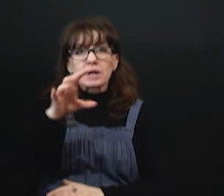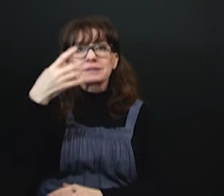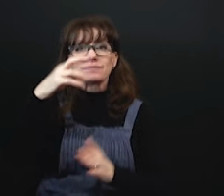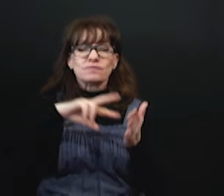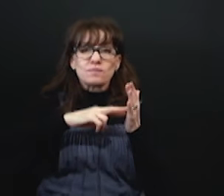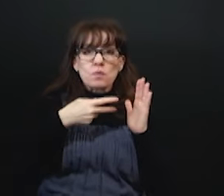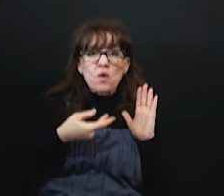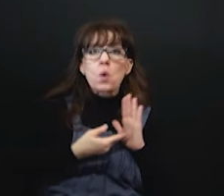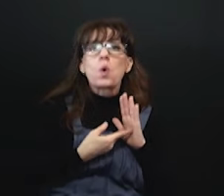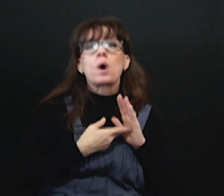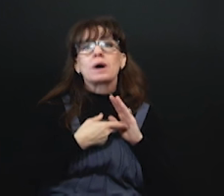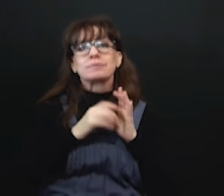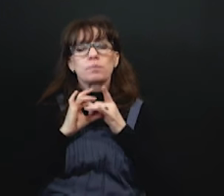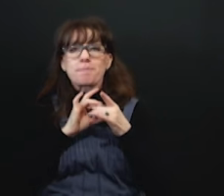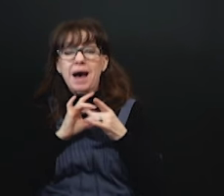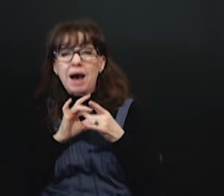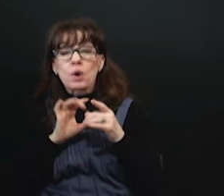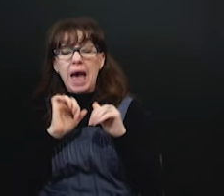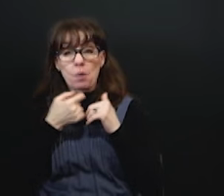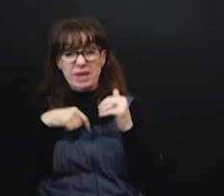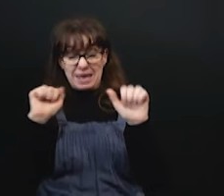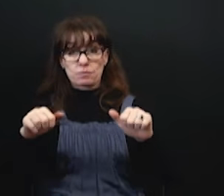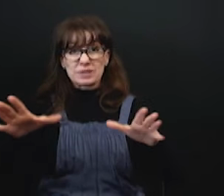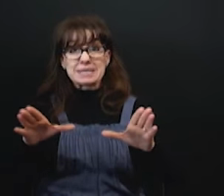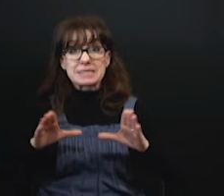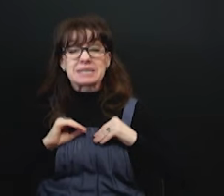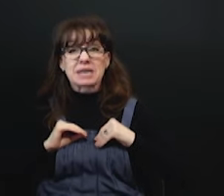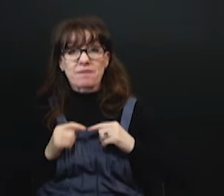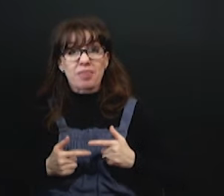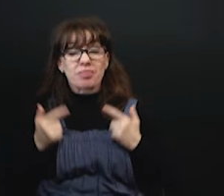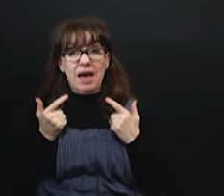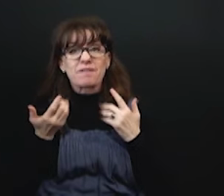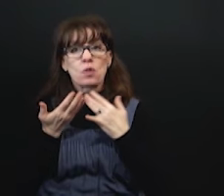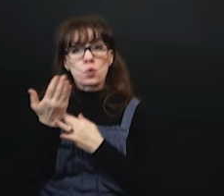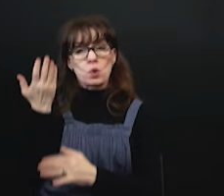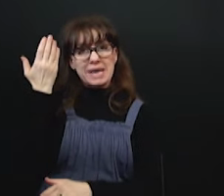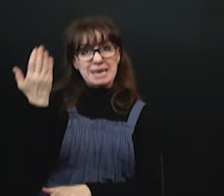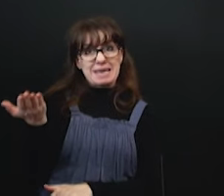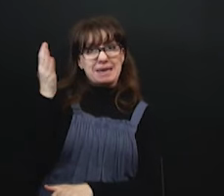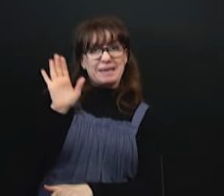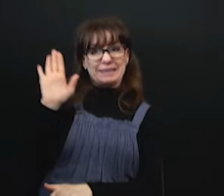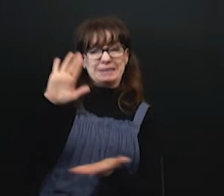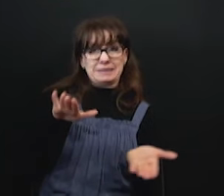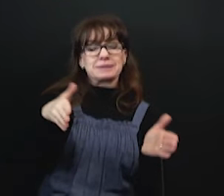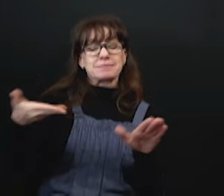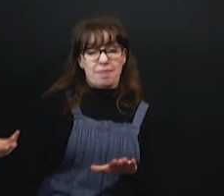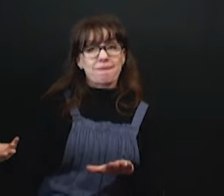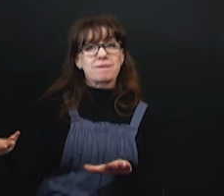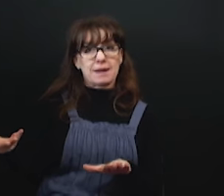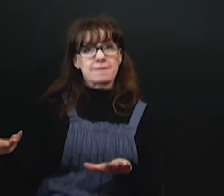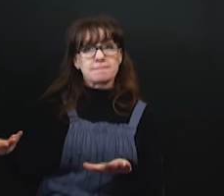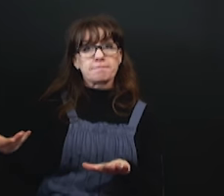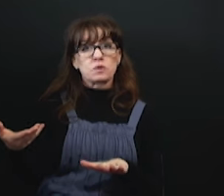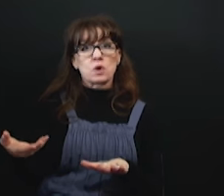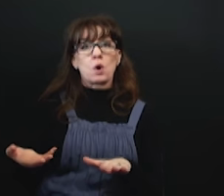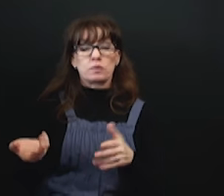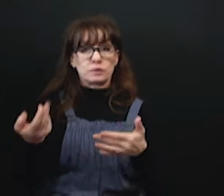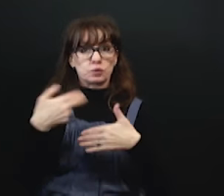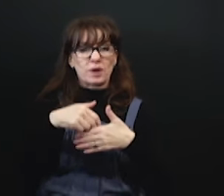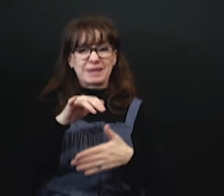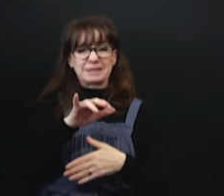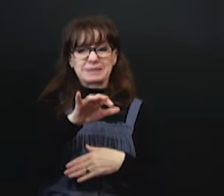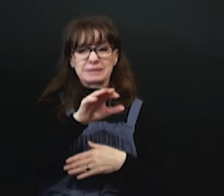what the cross is about, and how we can receive life through his death. So I hope you'll join us. That's 7